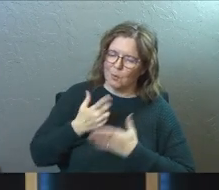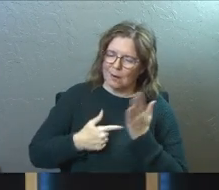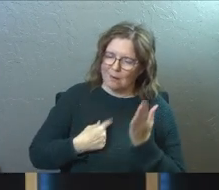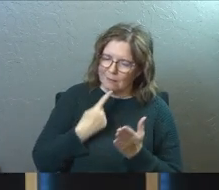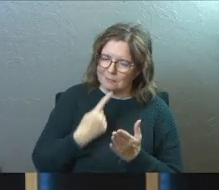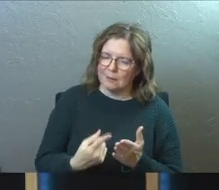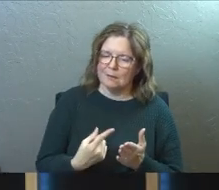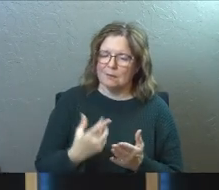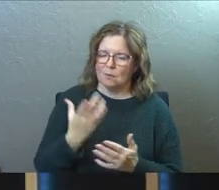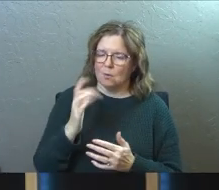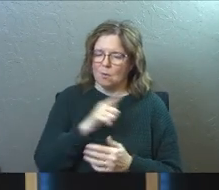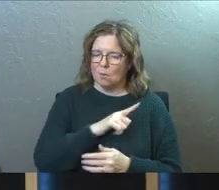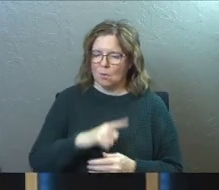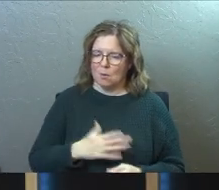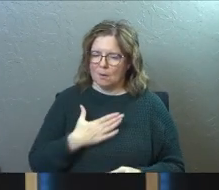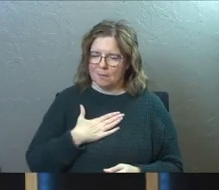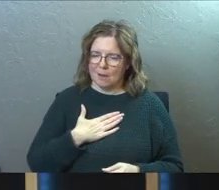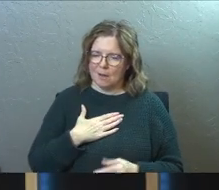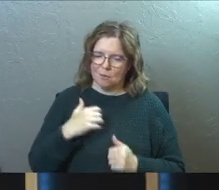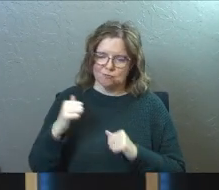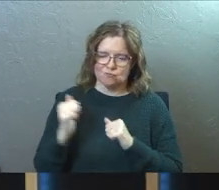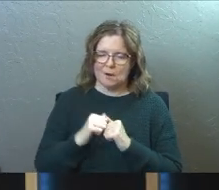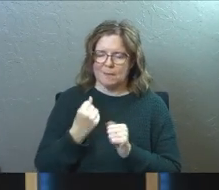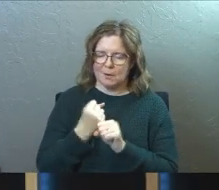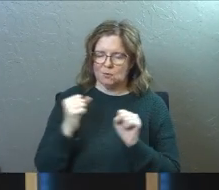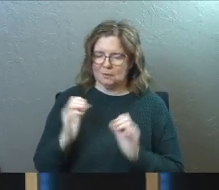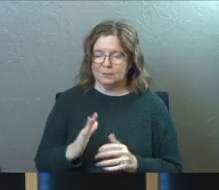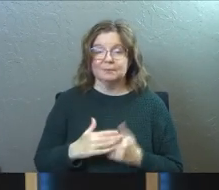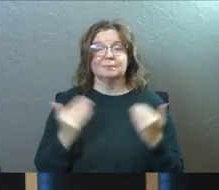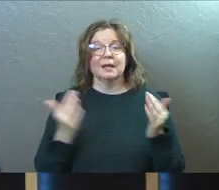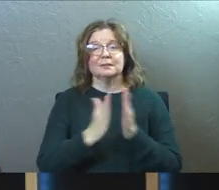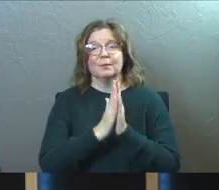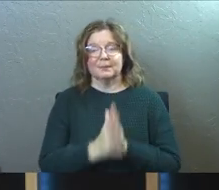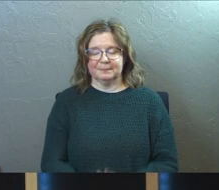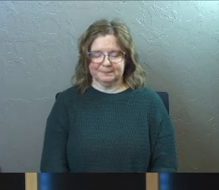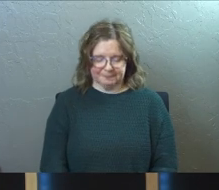Lord, my rock and my redeemer. Let's pray.